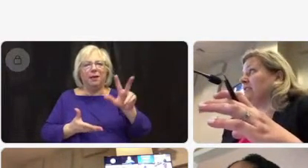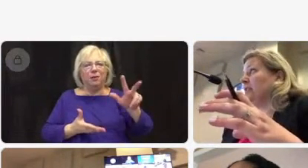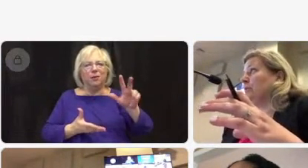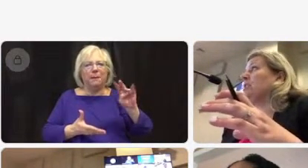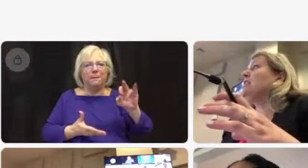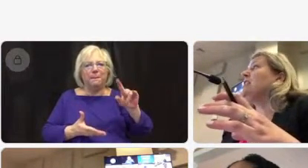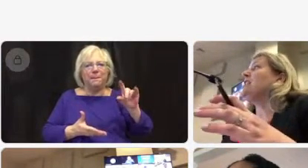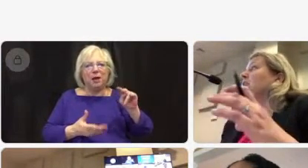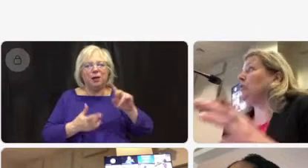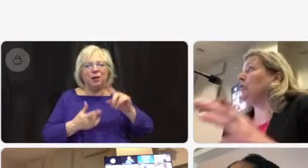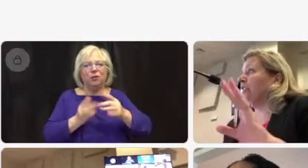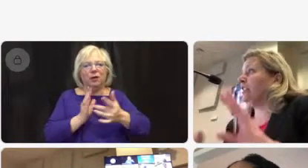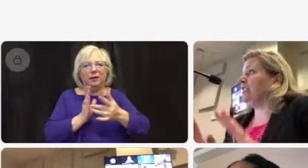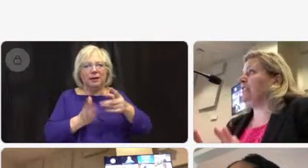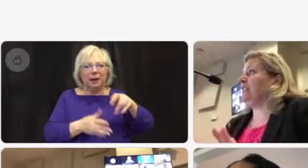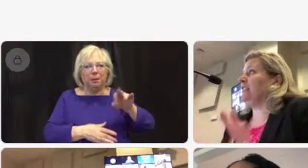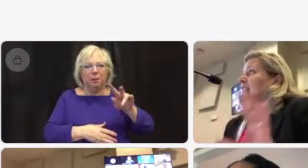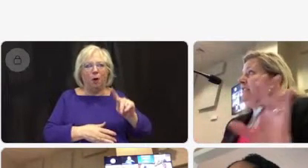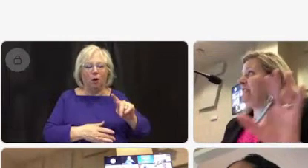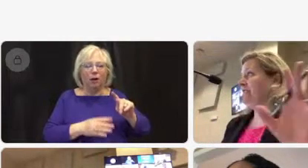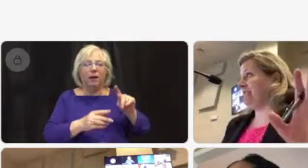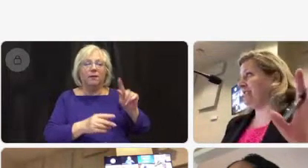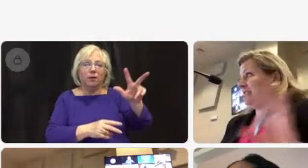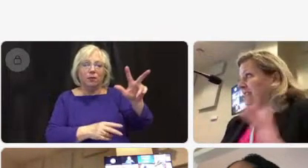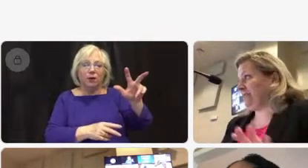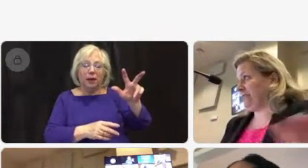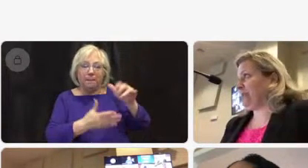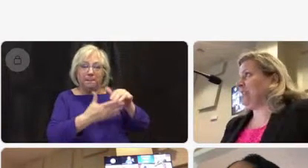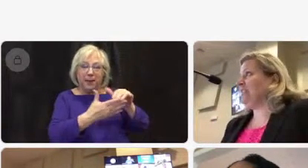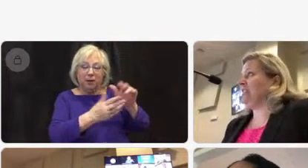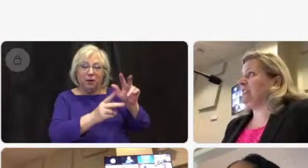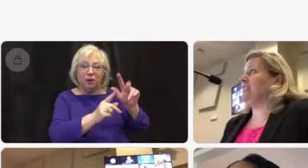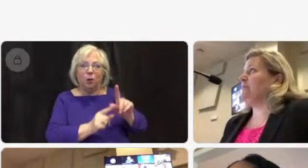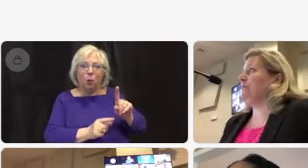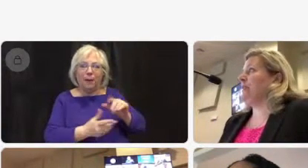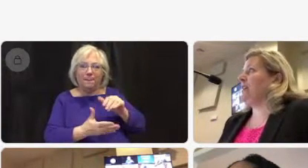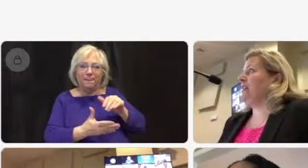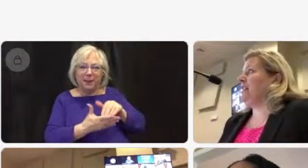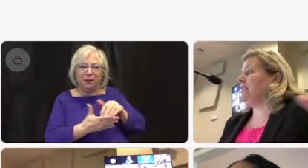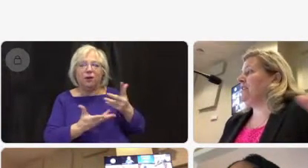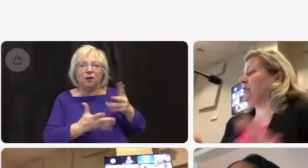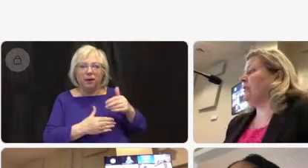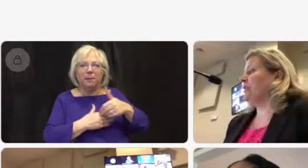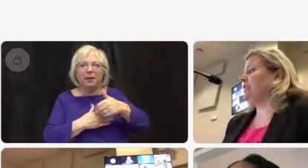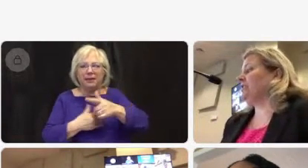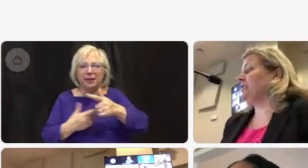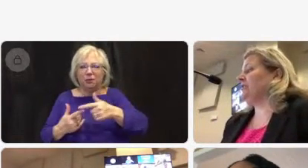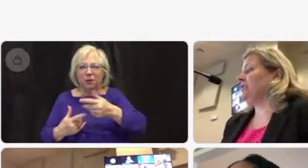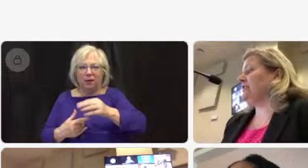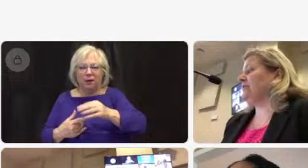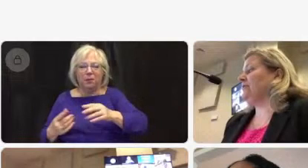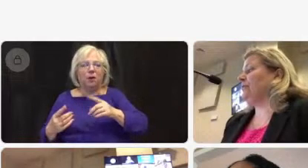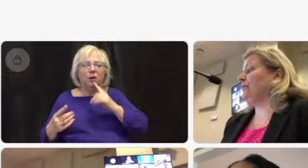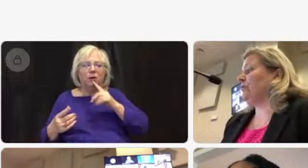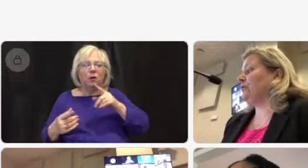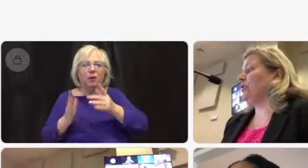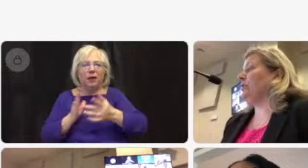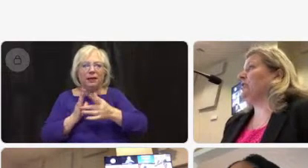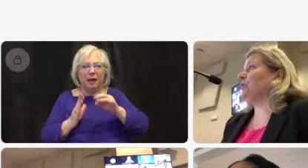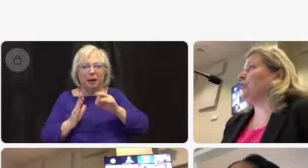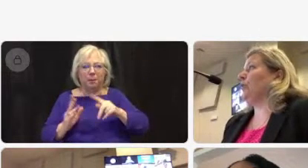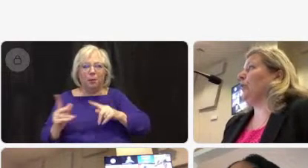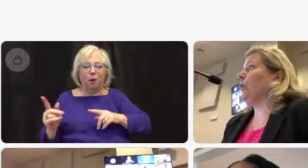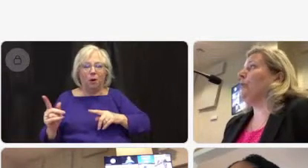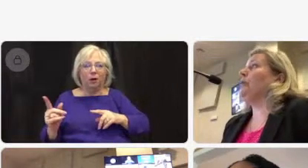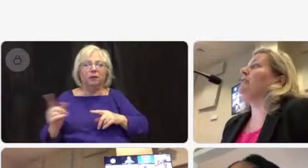the tech park, and 1 million of that has been sent to them. And so the request before you